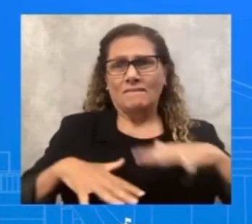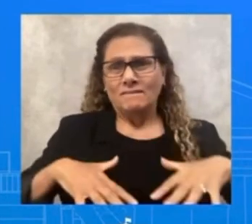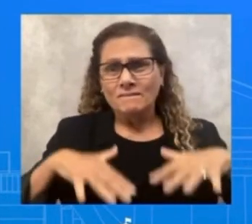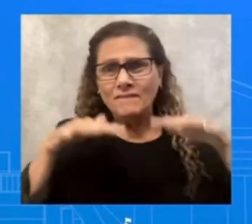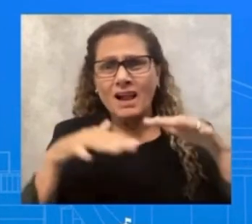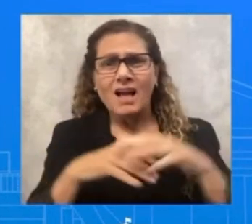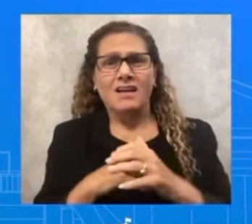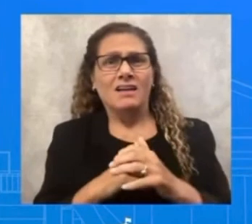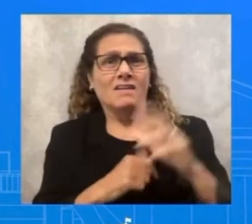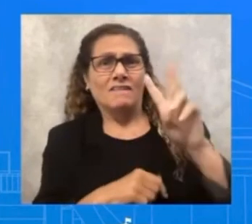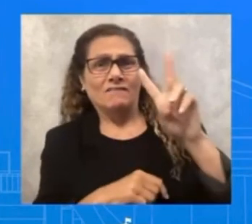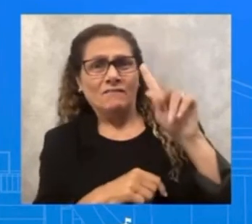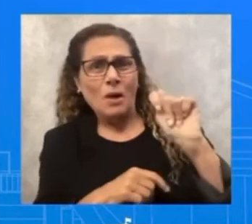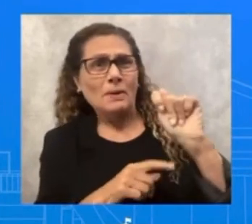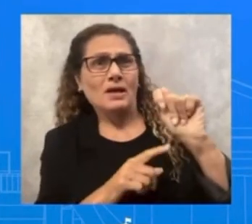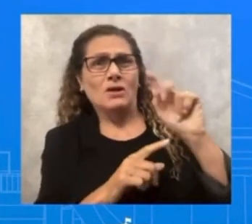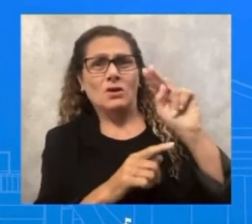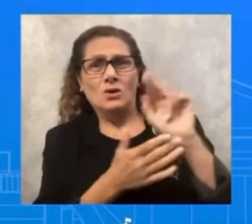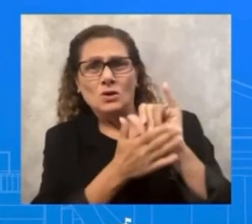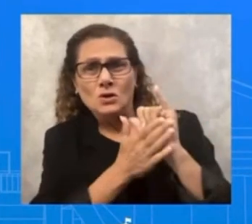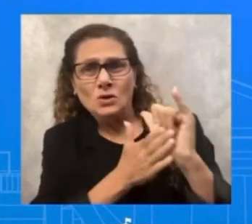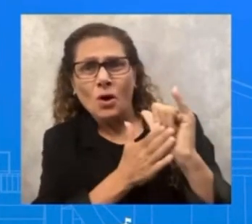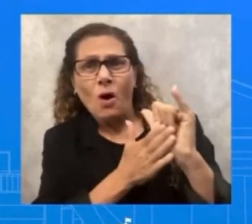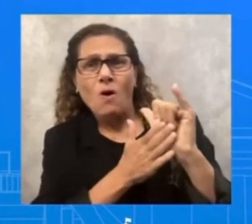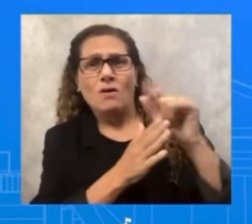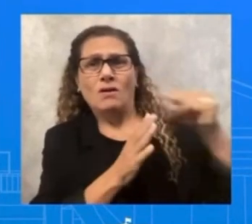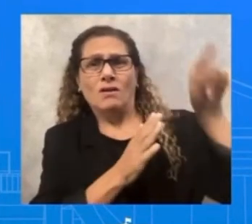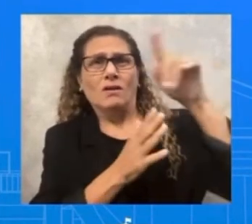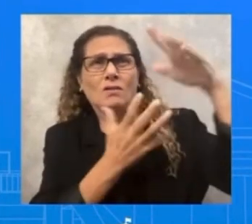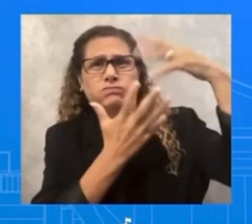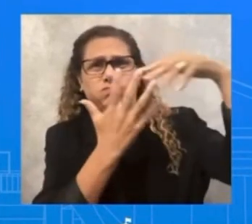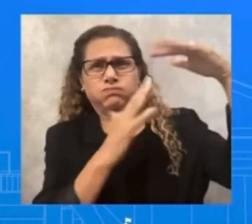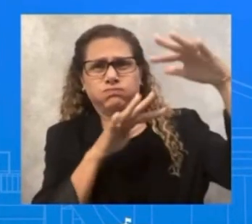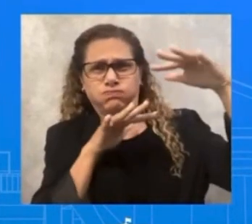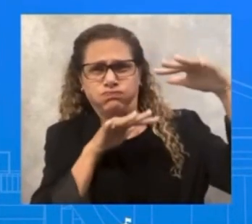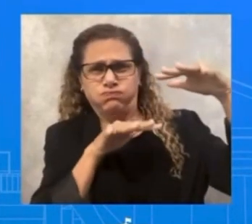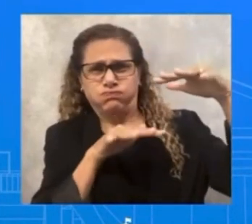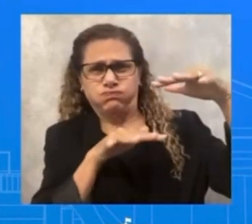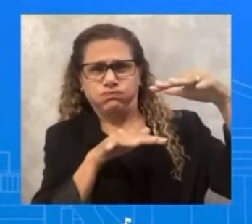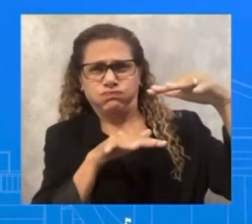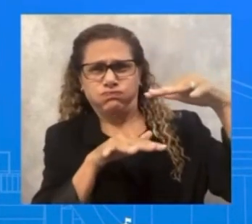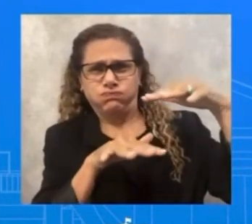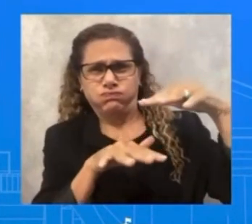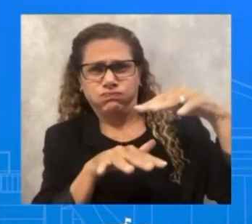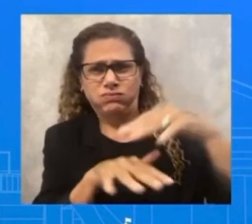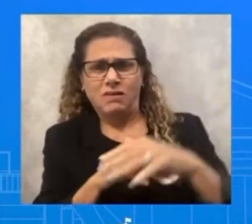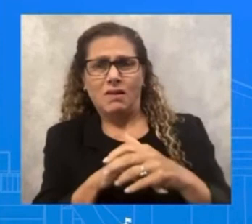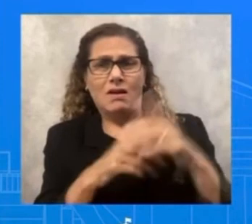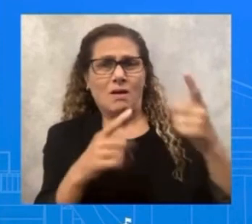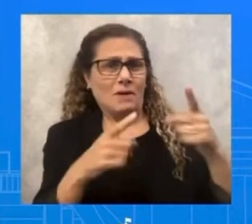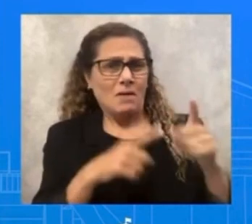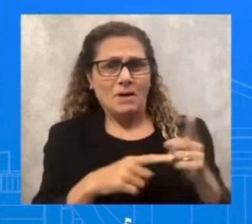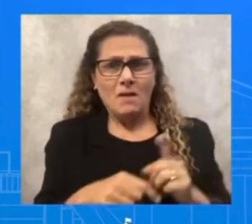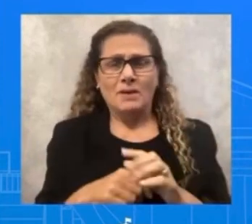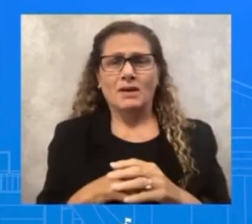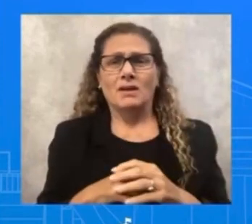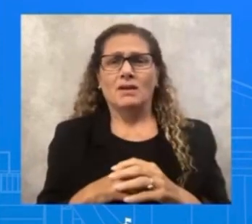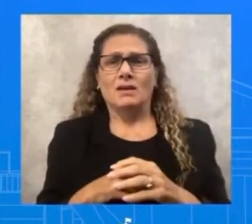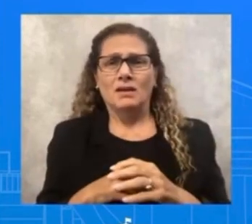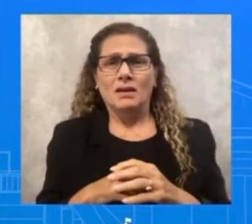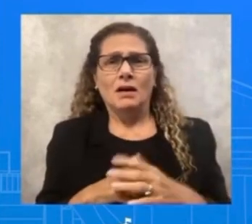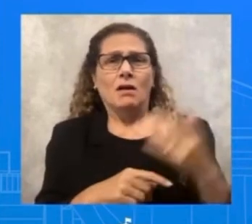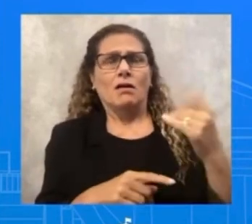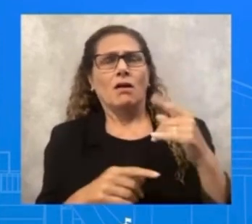York to thick smoke from Canadian wildfires. And all of us have watched in horror as the Maui fires have claimed over 100